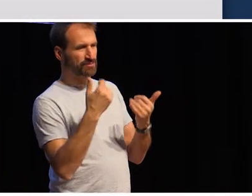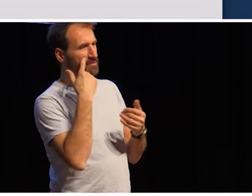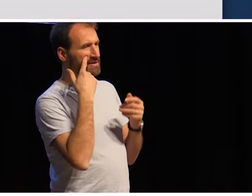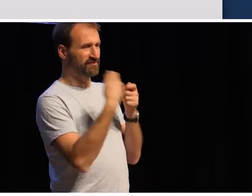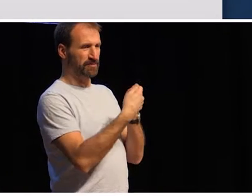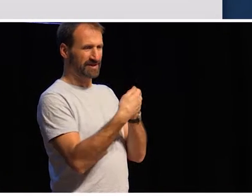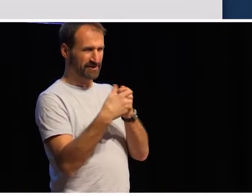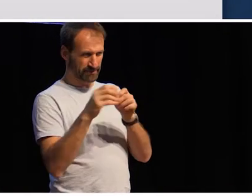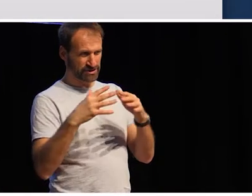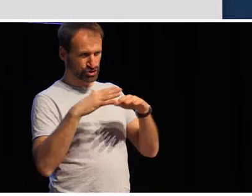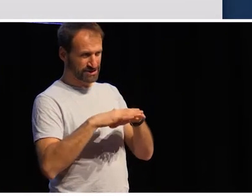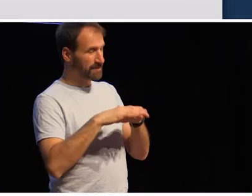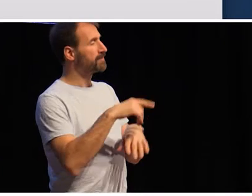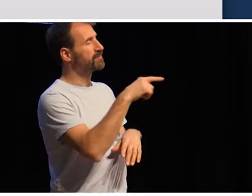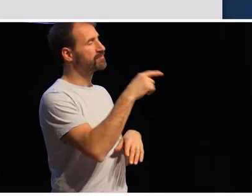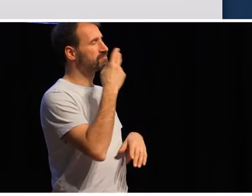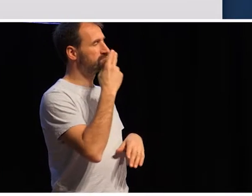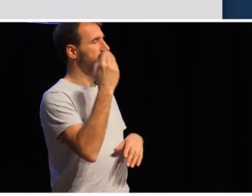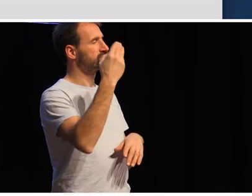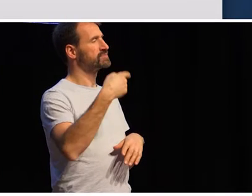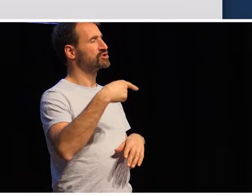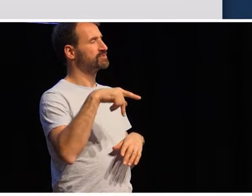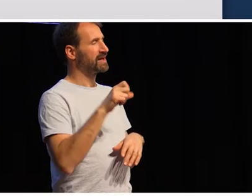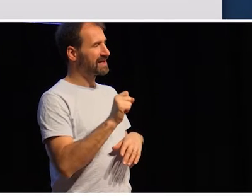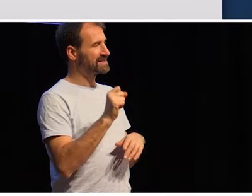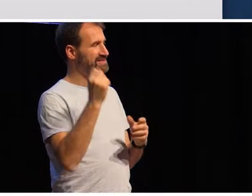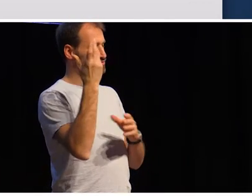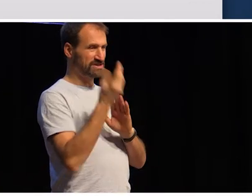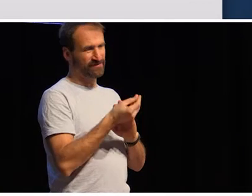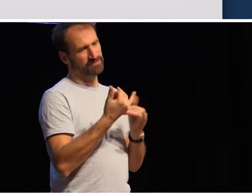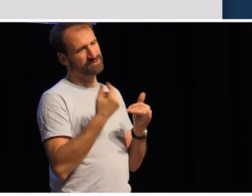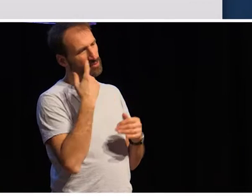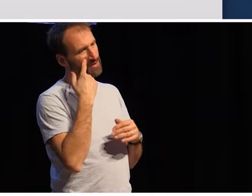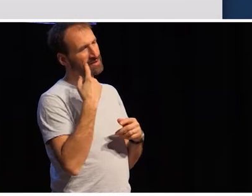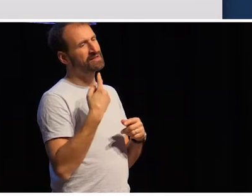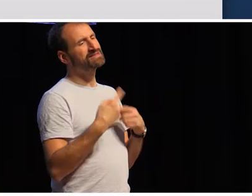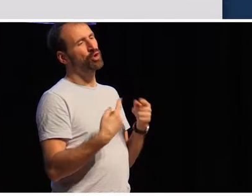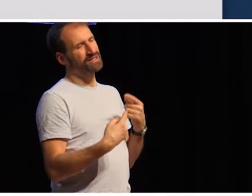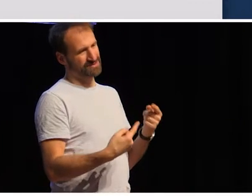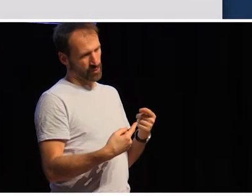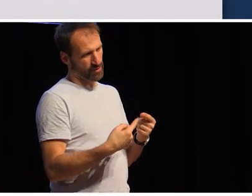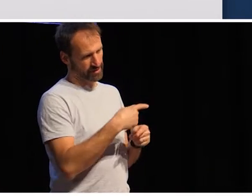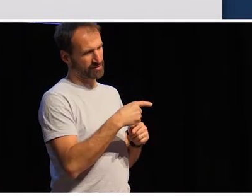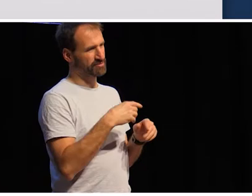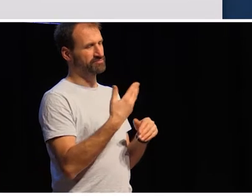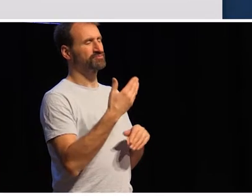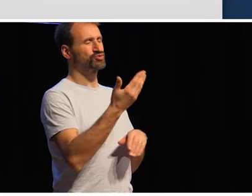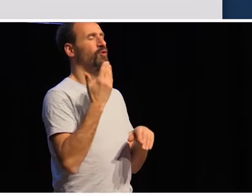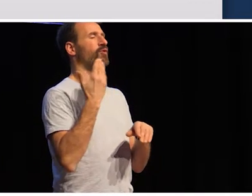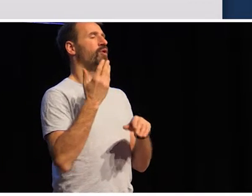can see we have at the top a GPS receiver, which is actually a simulation playing a pre-recorded GPS